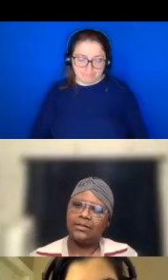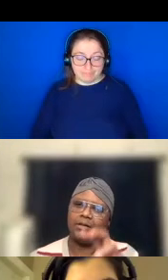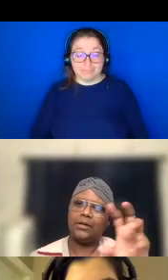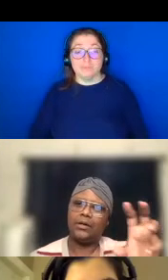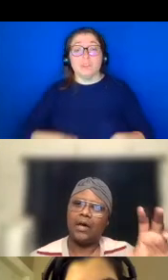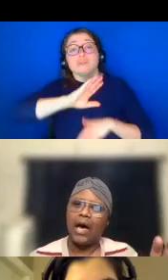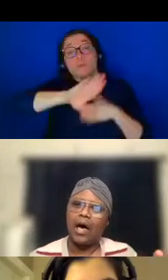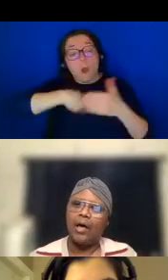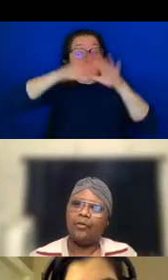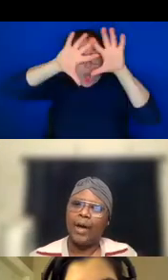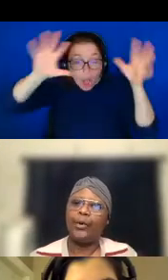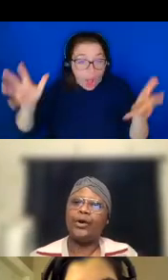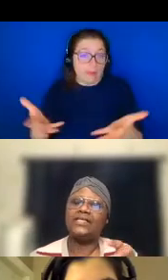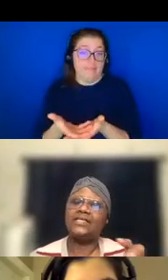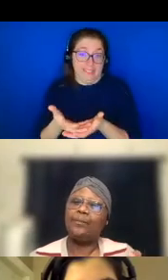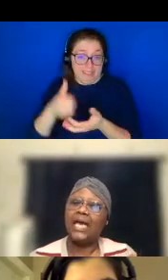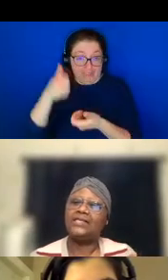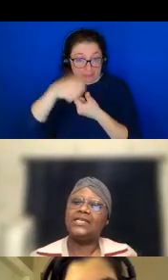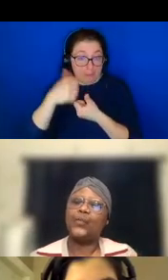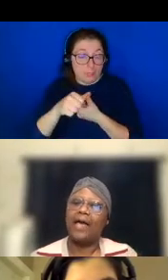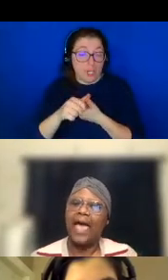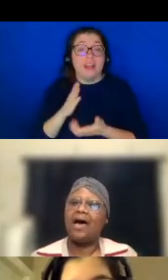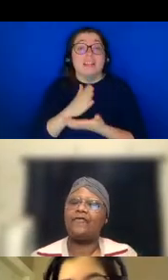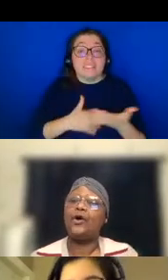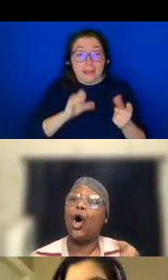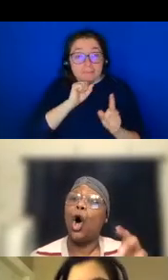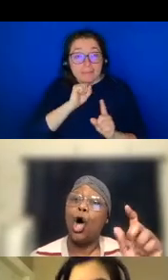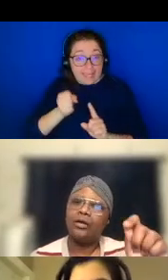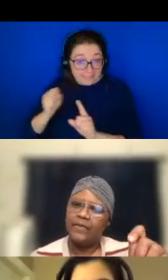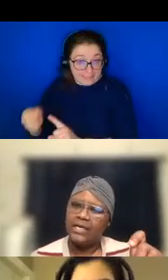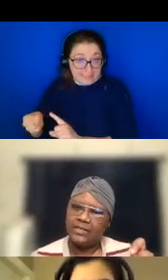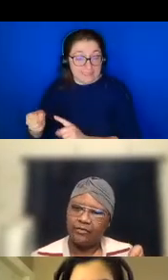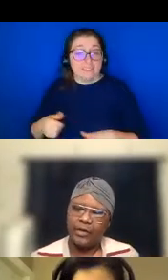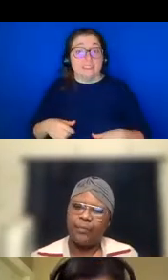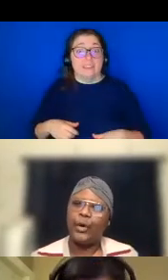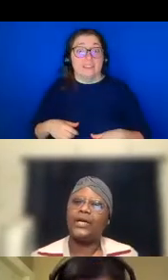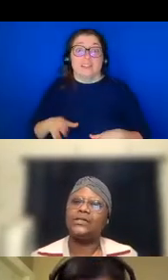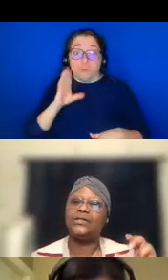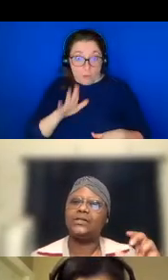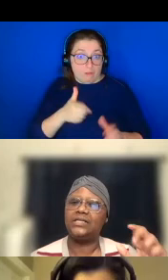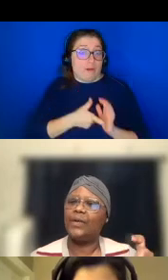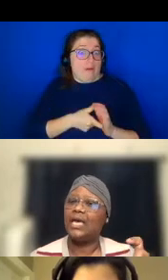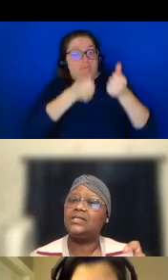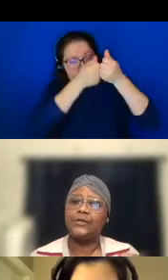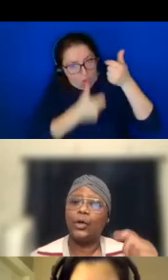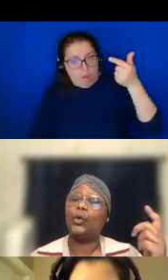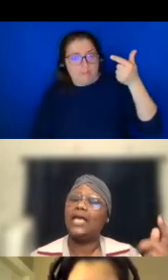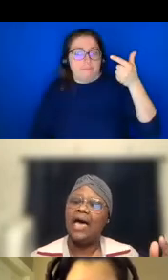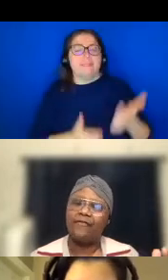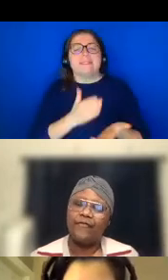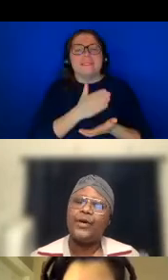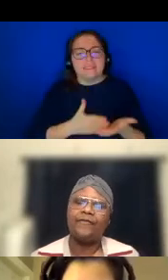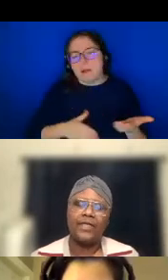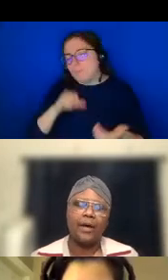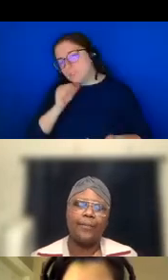this, remember that some cases will have all of these different components. Some cases will only have